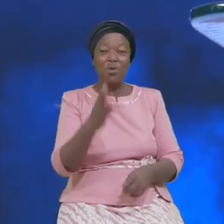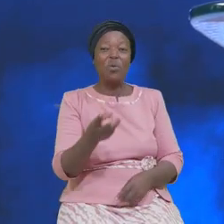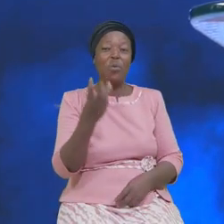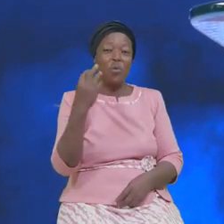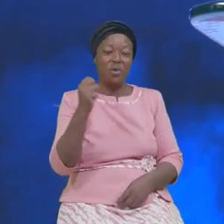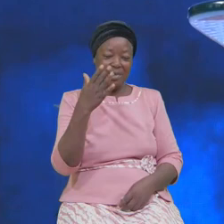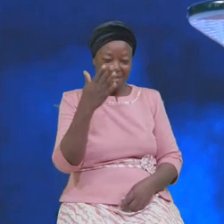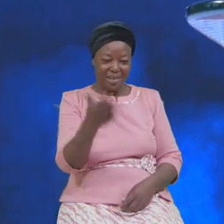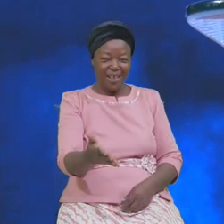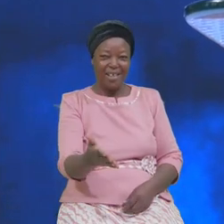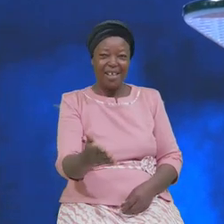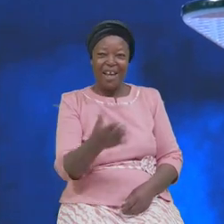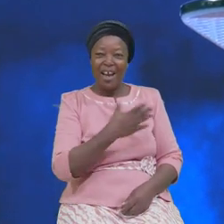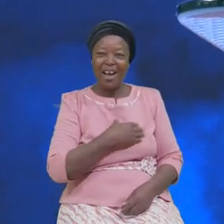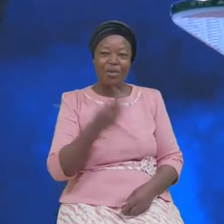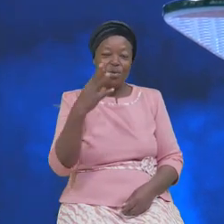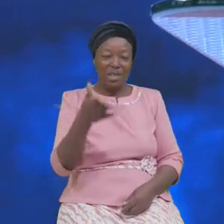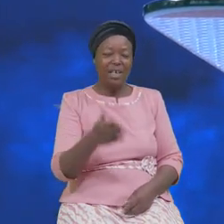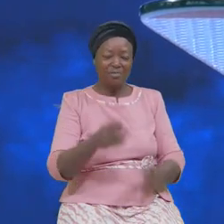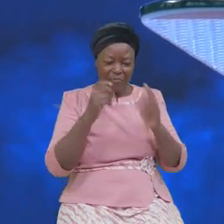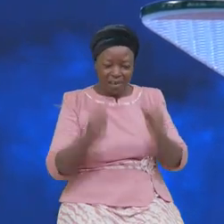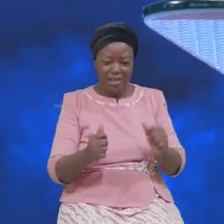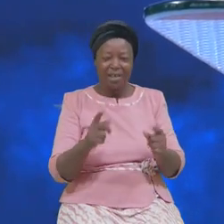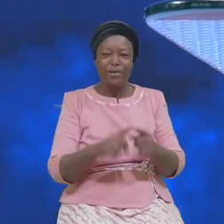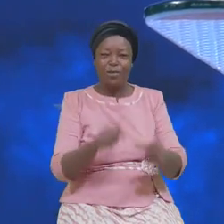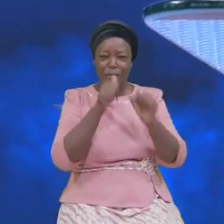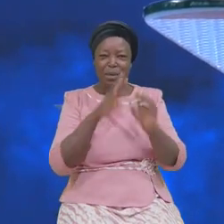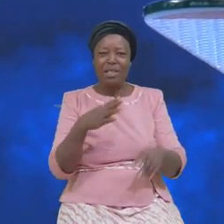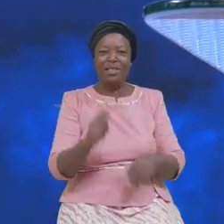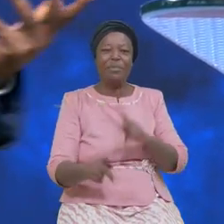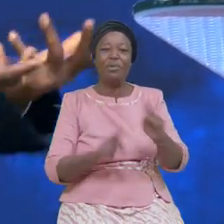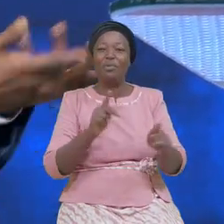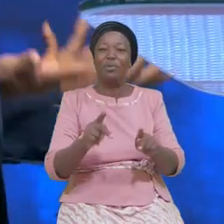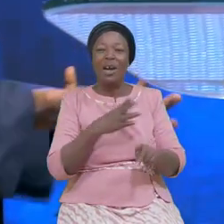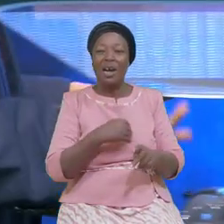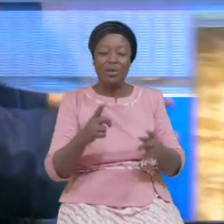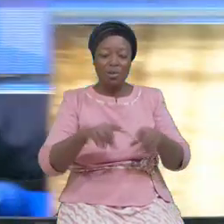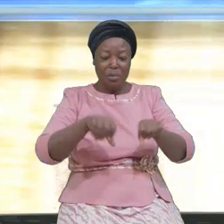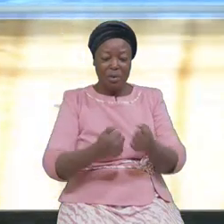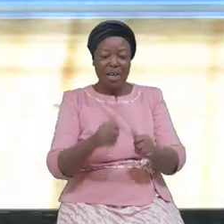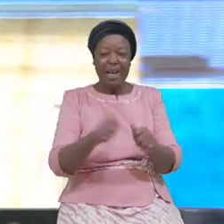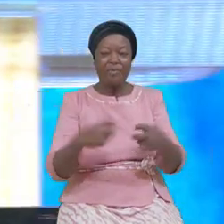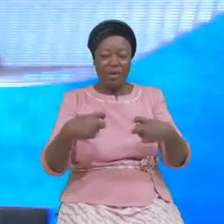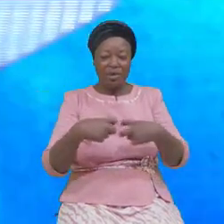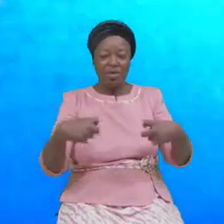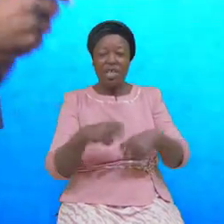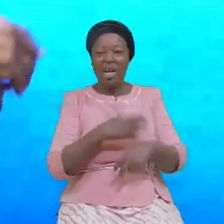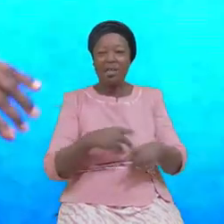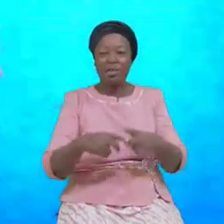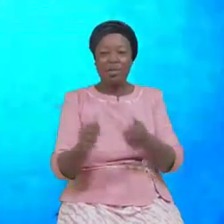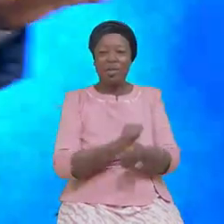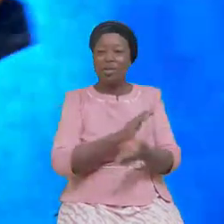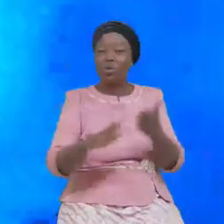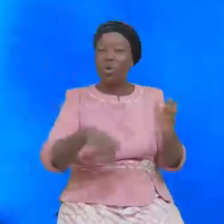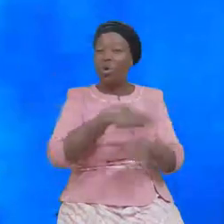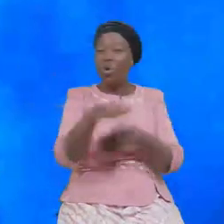was there promptly to bless the people and to break every chain and to destroy all